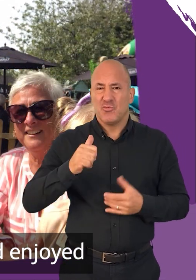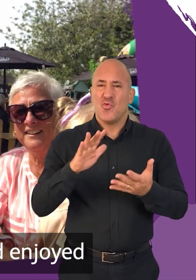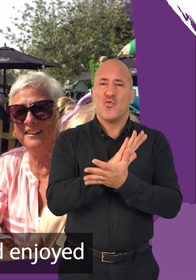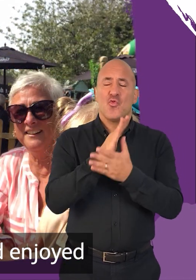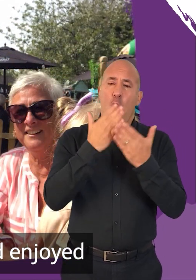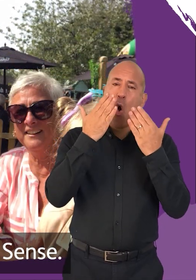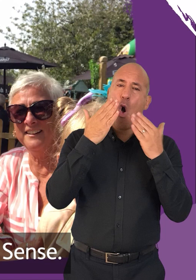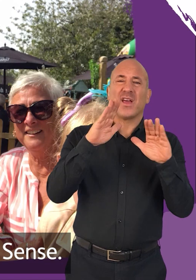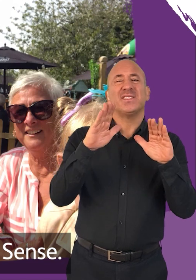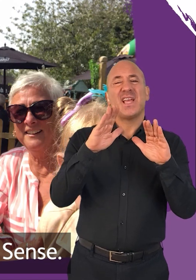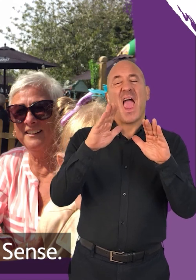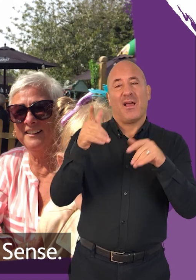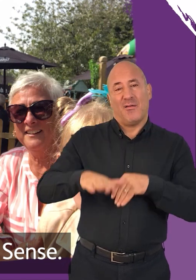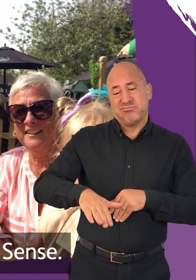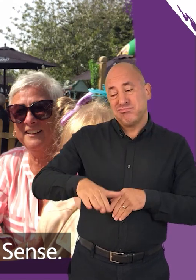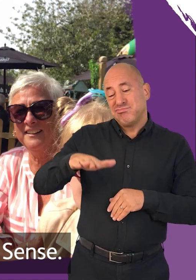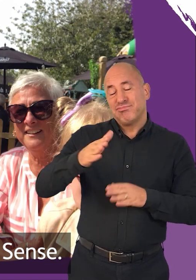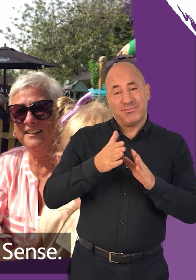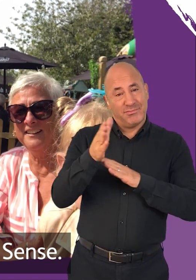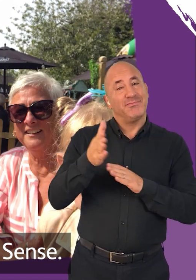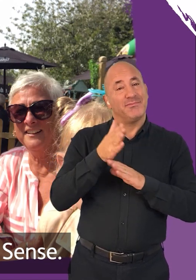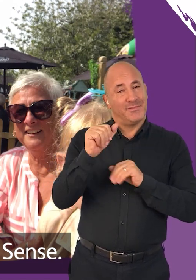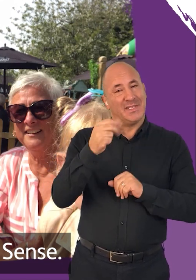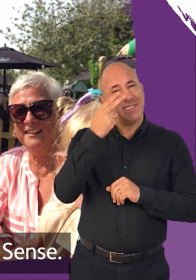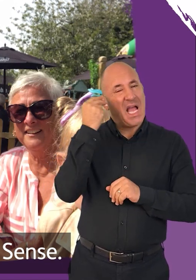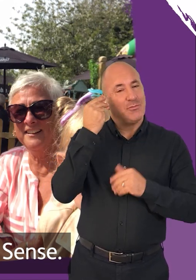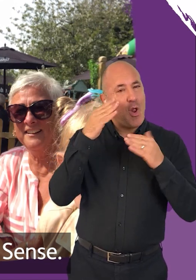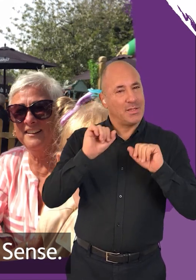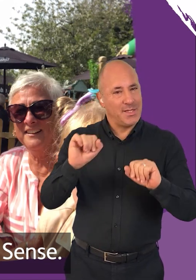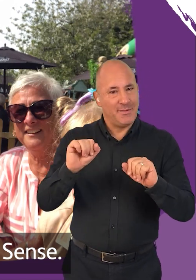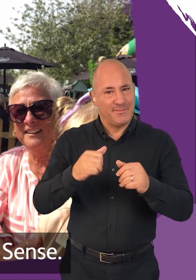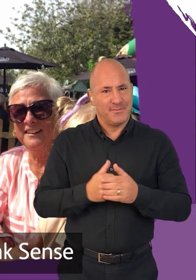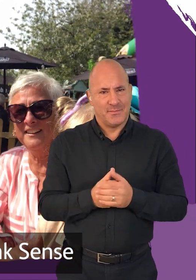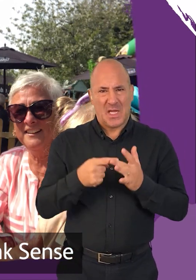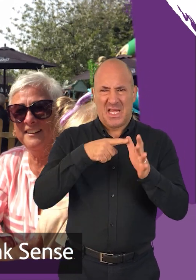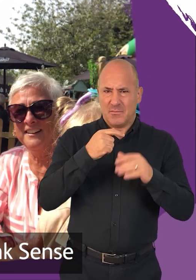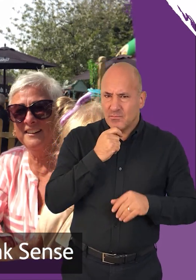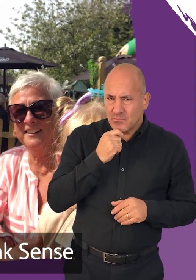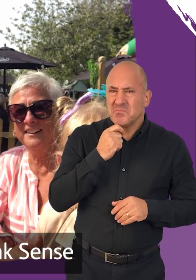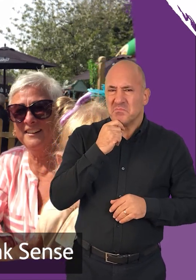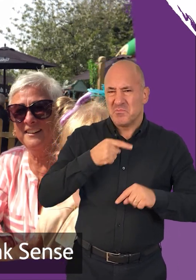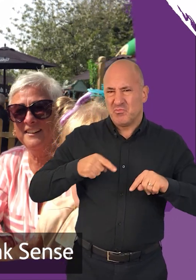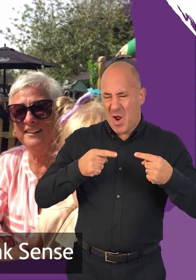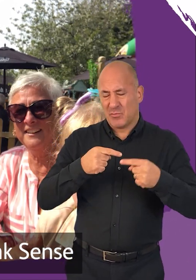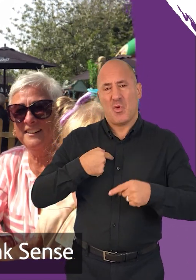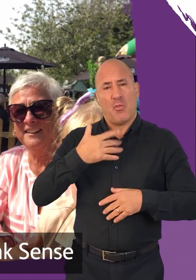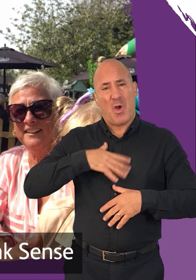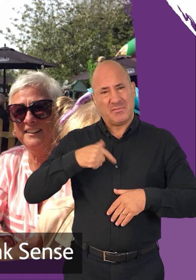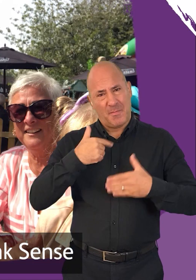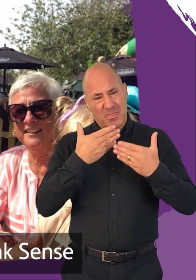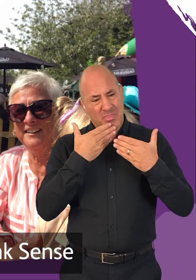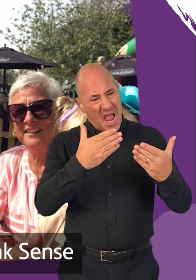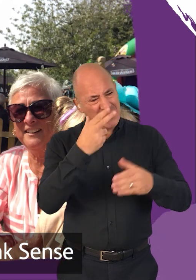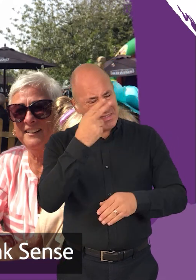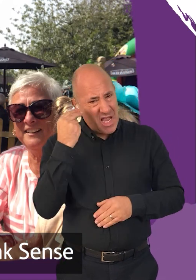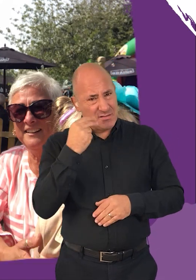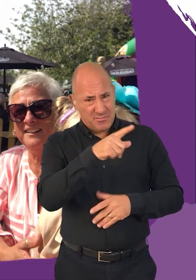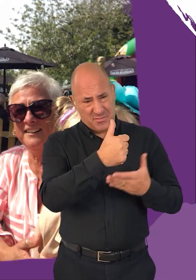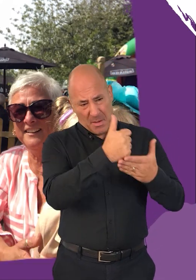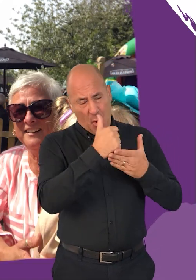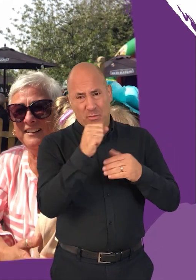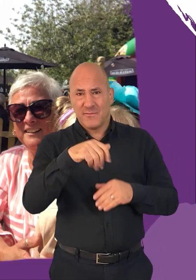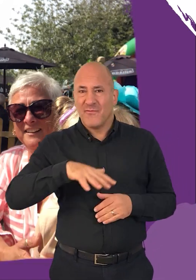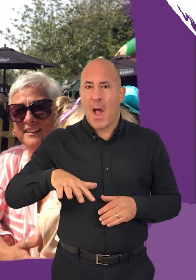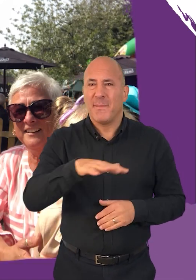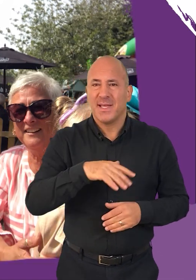needs and enjoyed going on fun-filled holidays as a child with Sense. Ian therefore took on this challenge to thank Sense